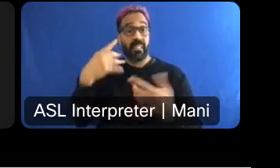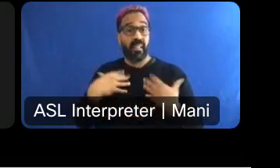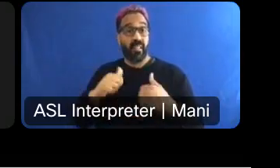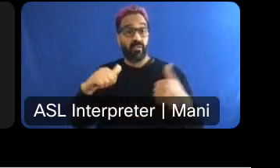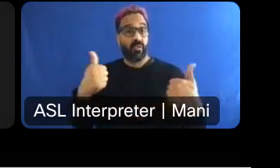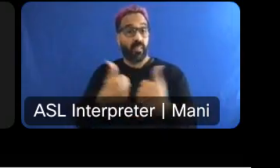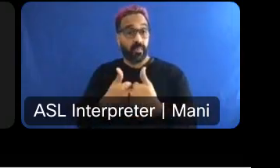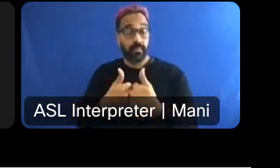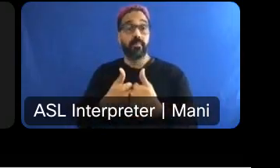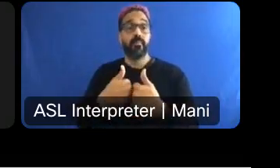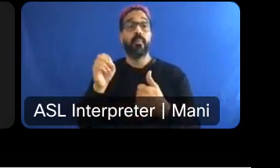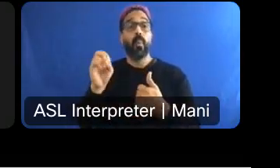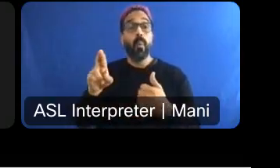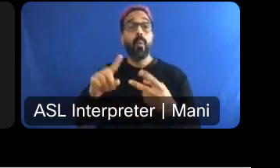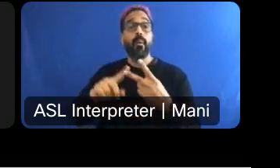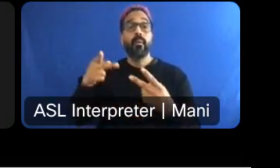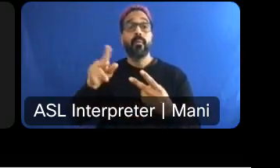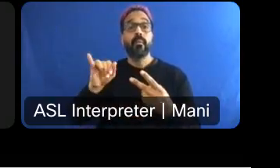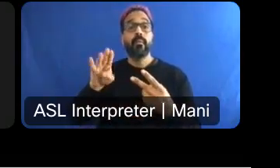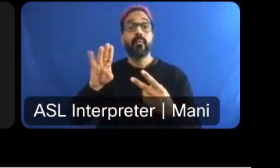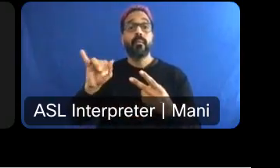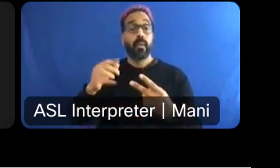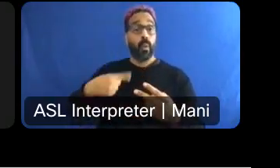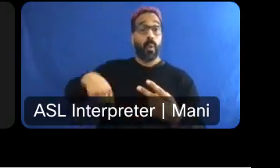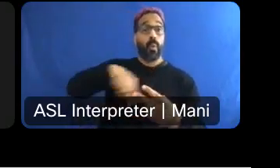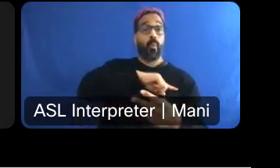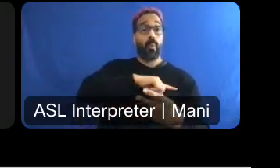or partner-inflicted brain injuries?